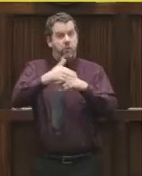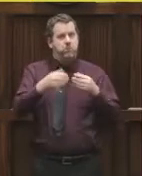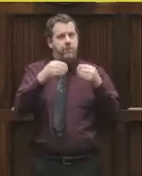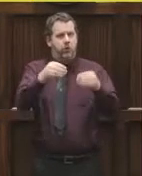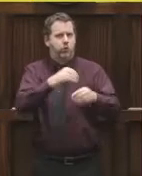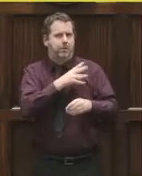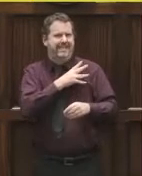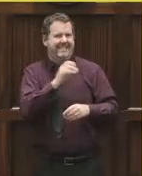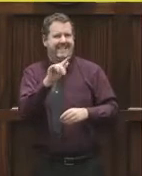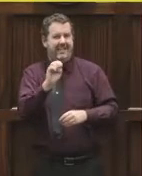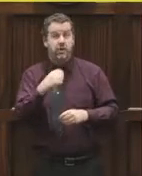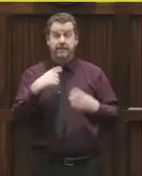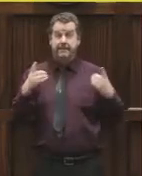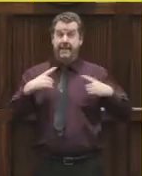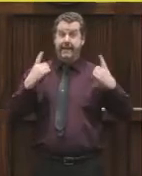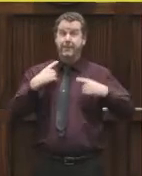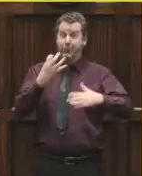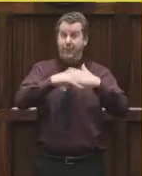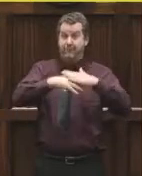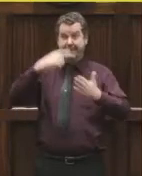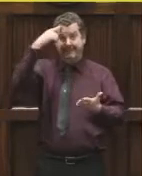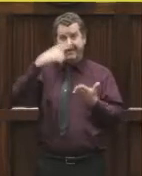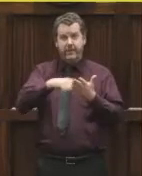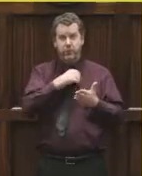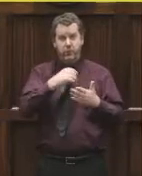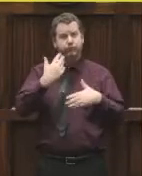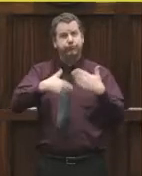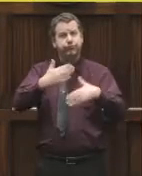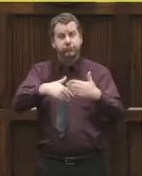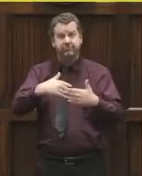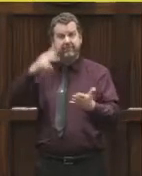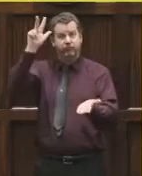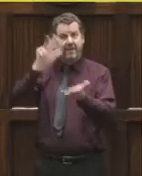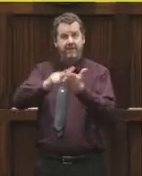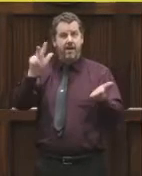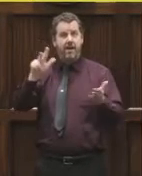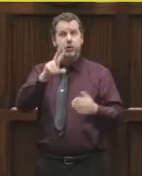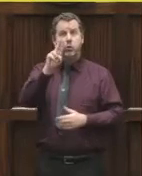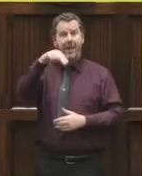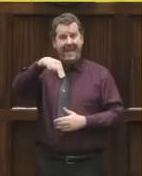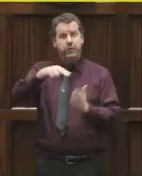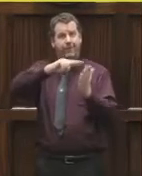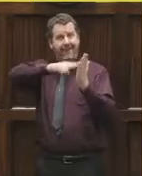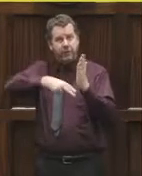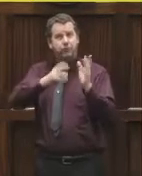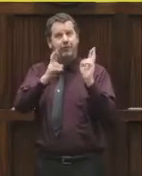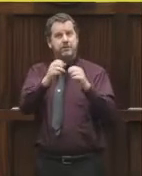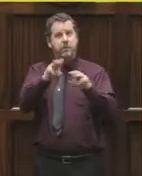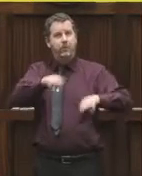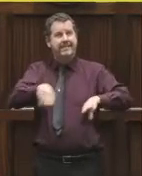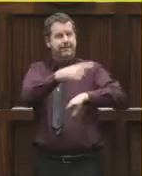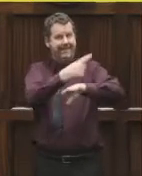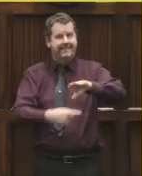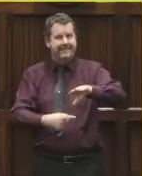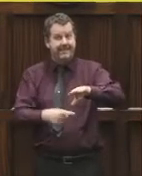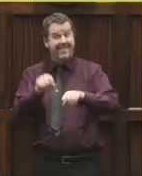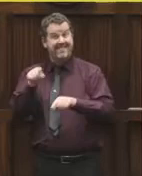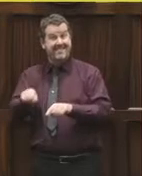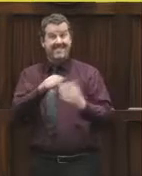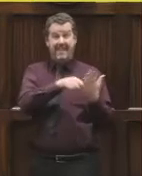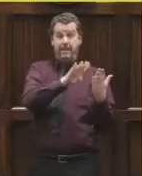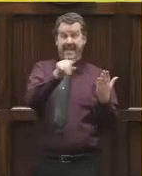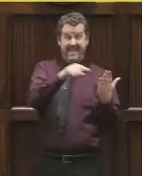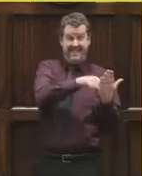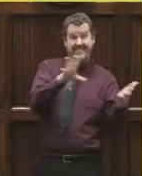that the Government has decided to proceed with the ratification of the UN Convention for the Rights of People with Disabilities, because this bill is part of